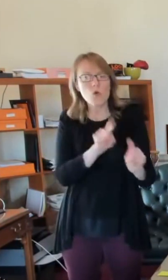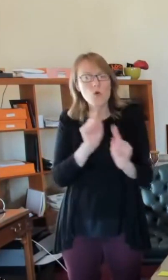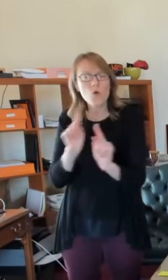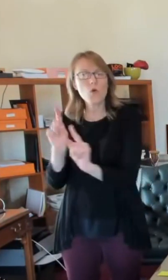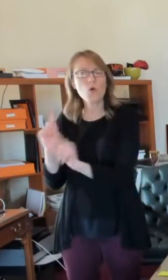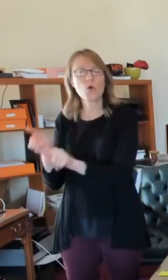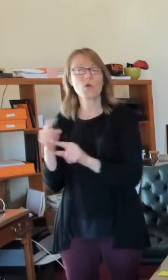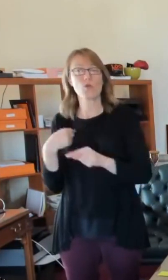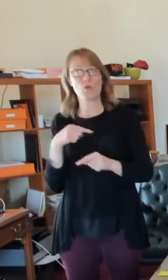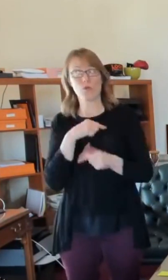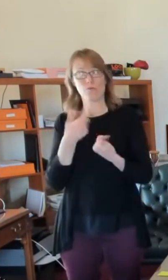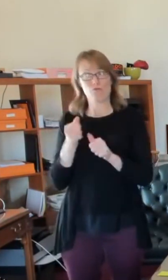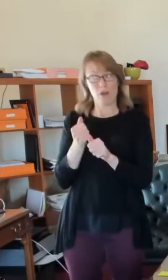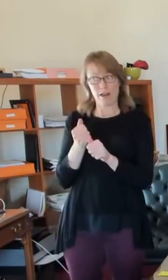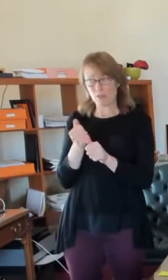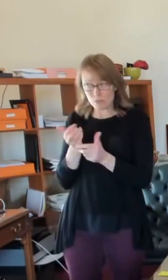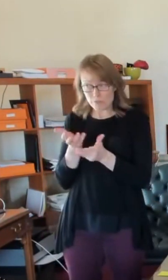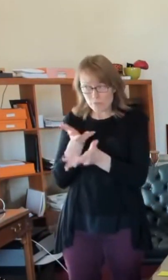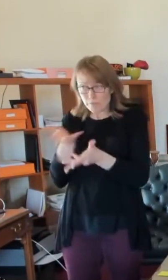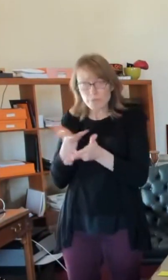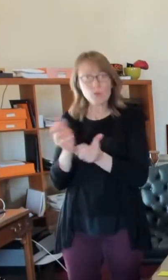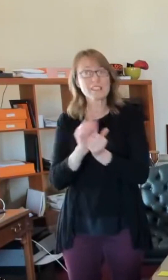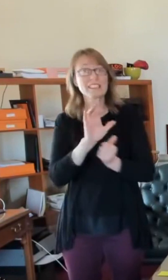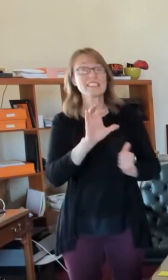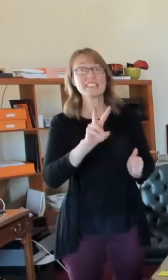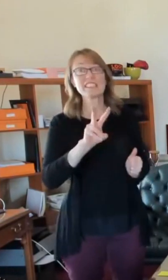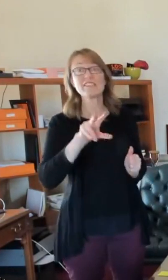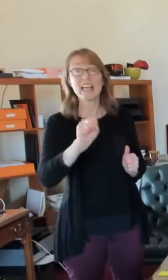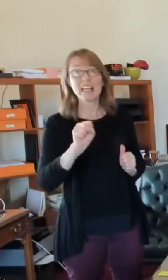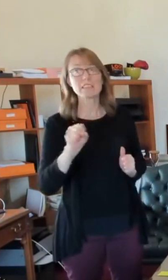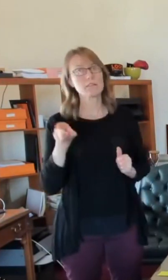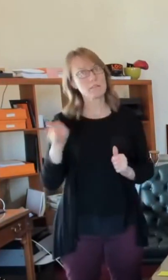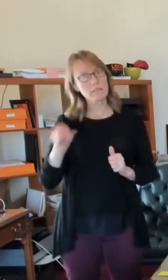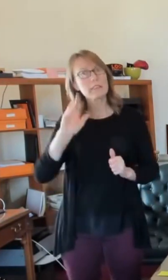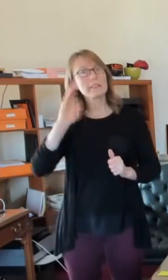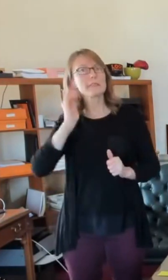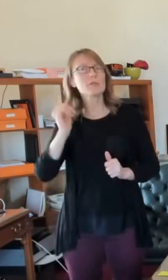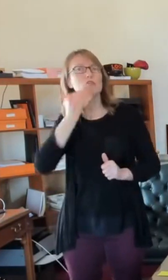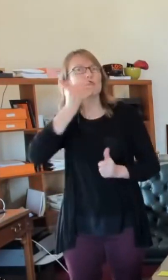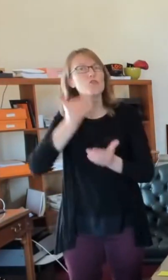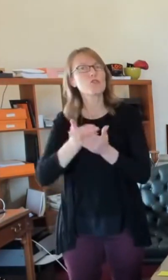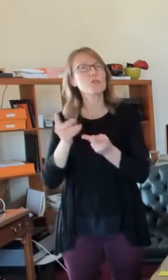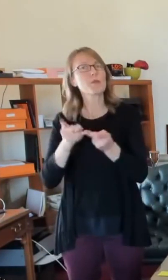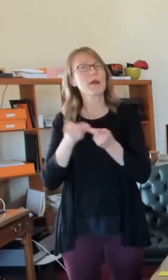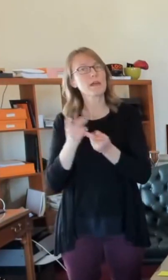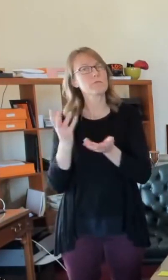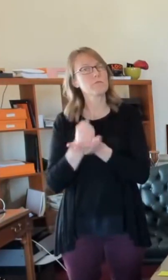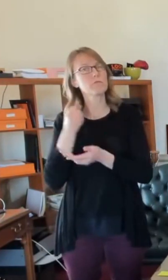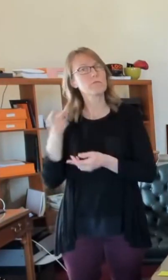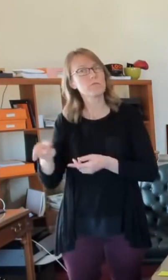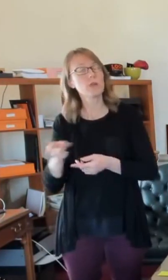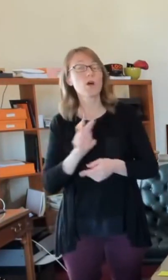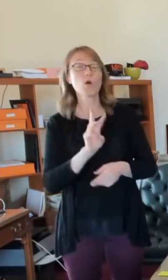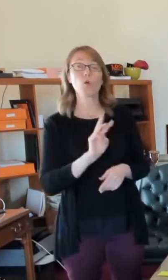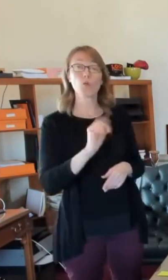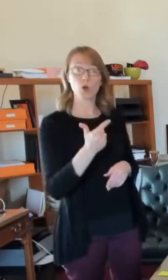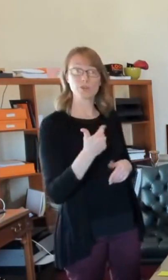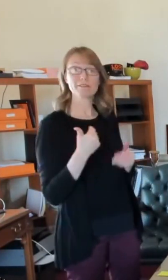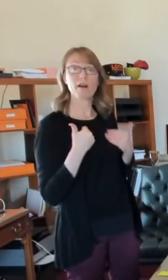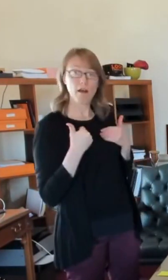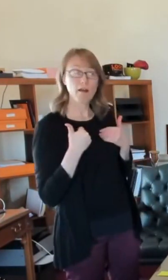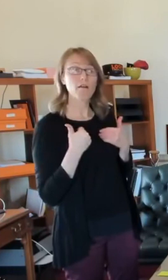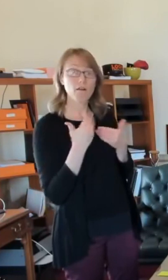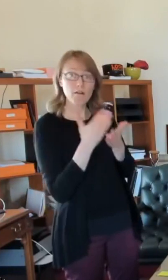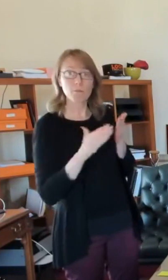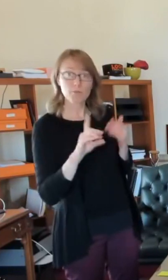St. Louis, and they seem to be, they would be a good place to be able to get the vaccination. Walgreens has a few doses, so you should check